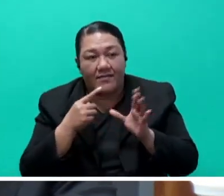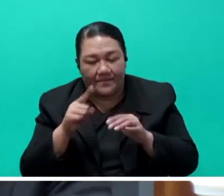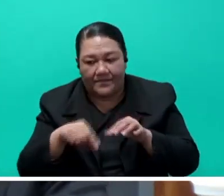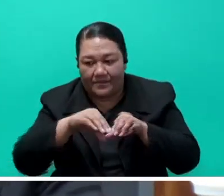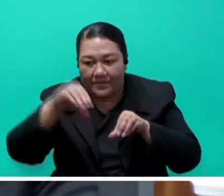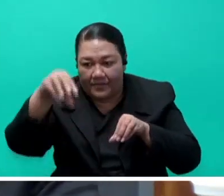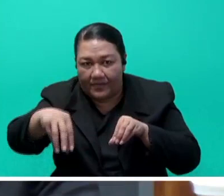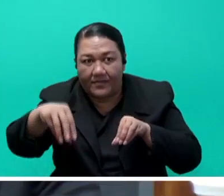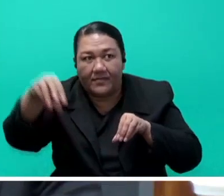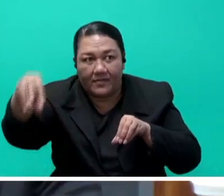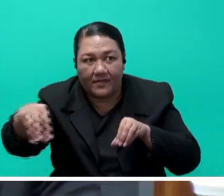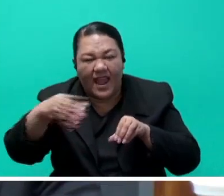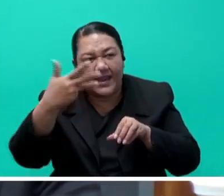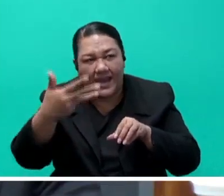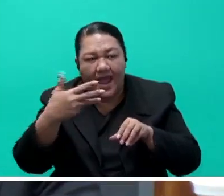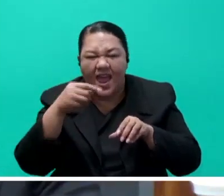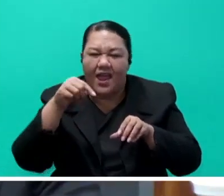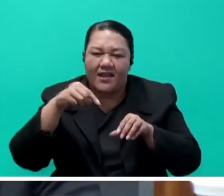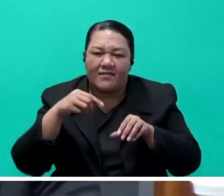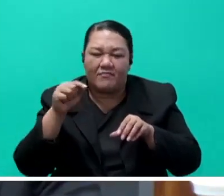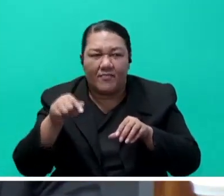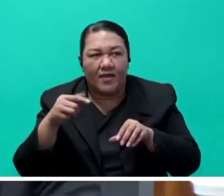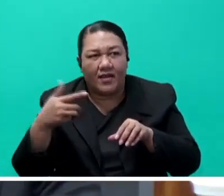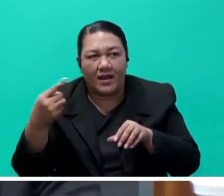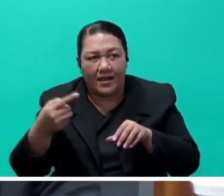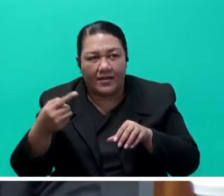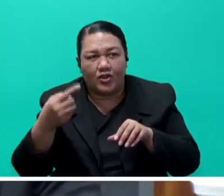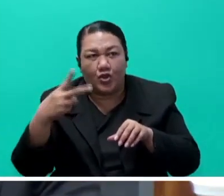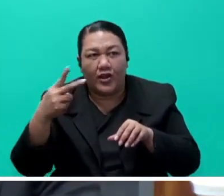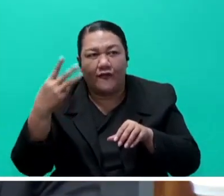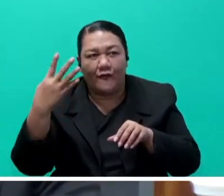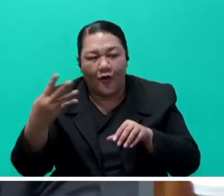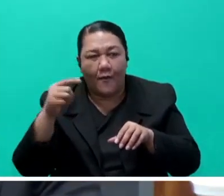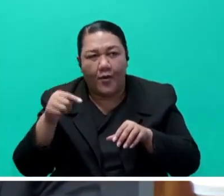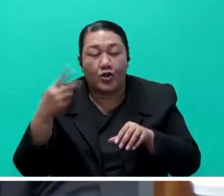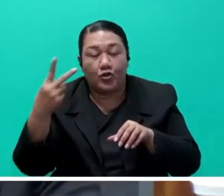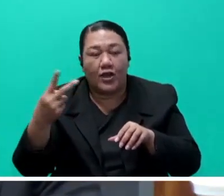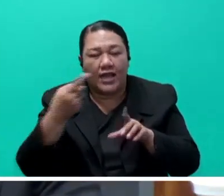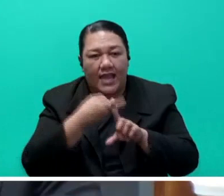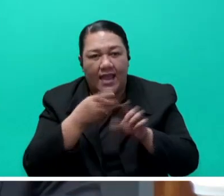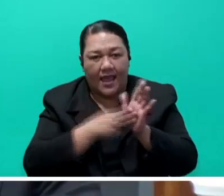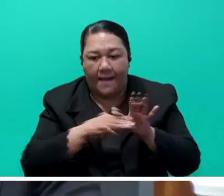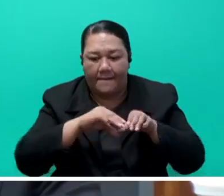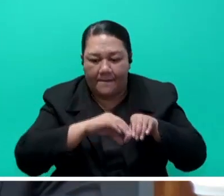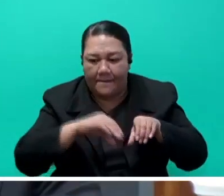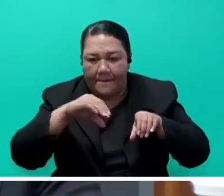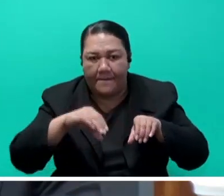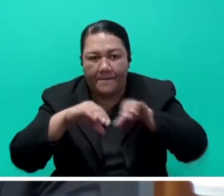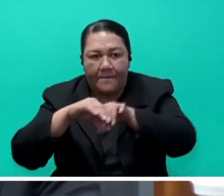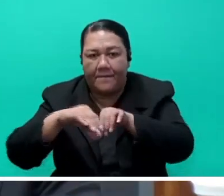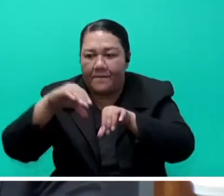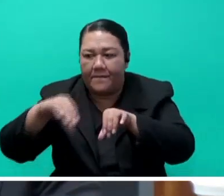construction of 9 low-level crossing and pilot cut section of 24.2 kilometers of road, alignment from Vukavu junction